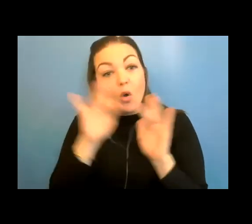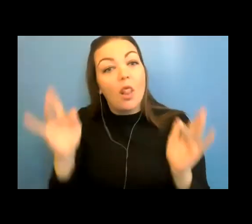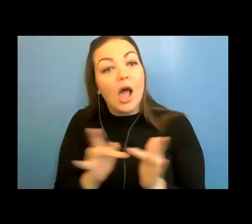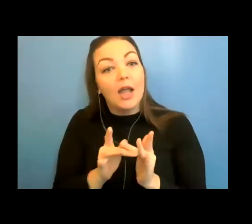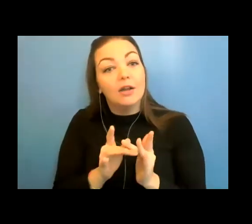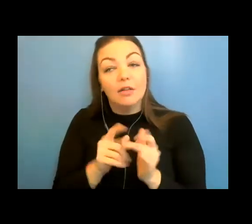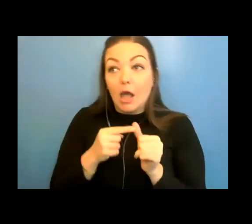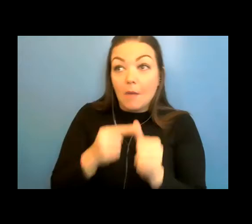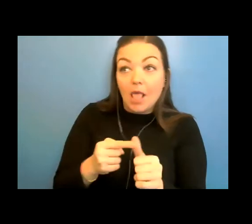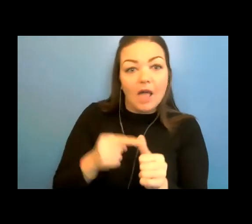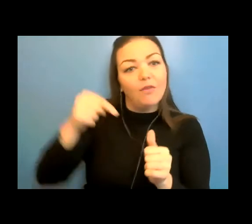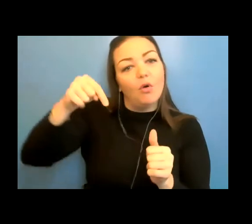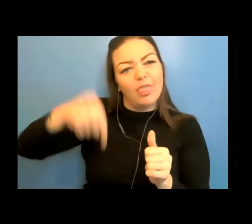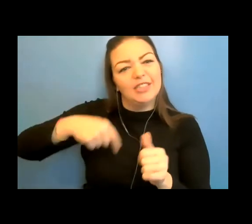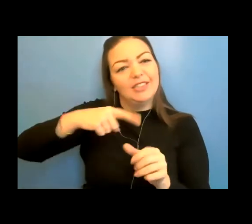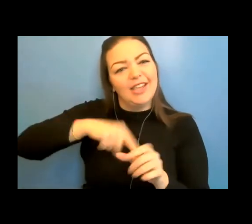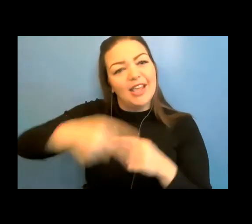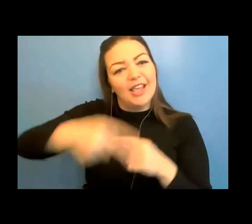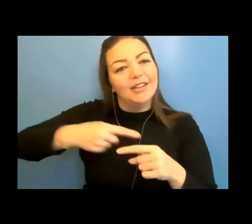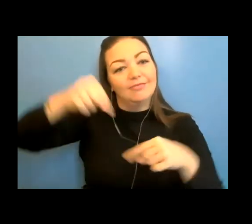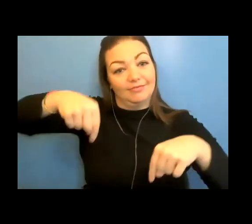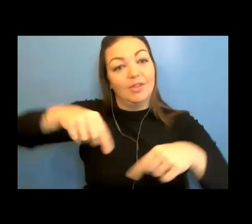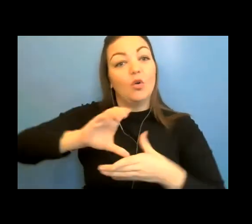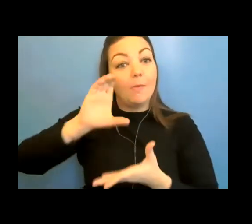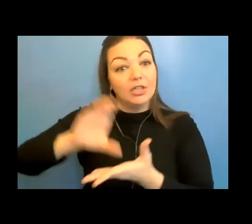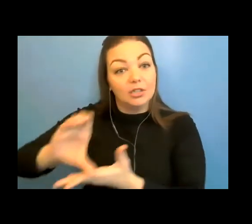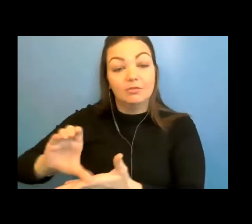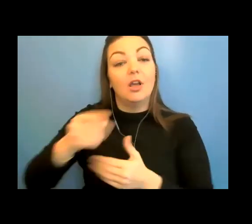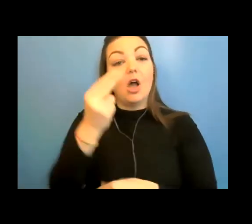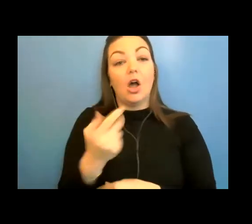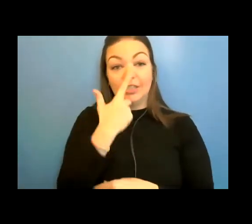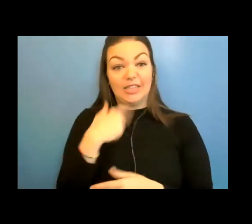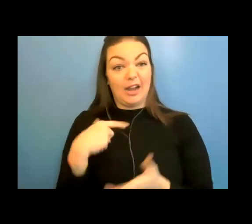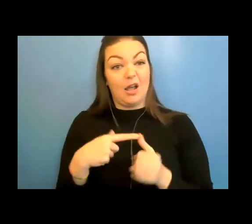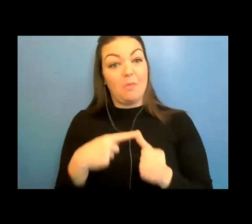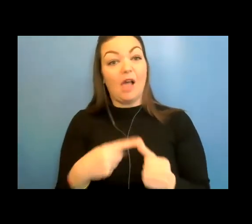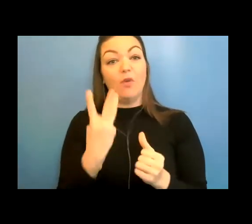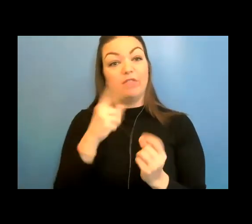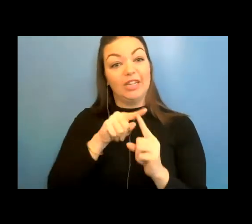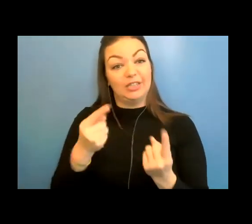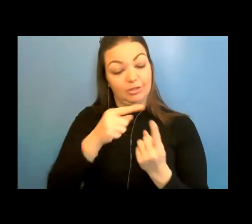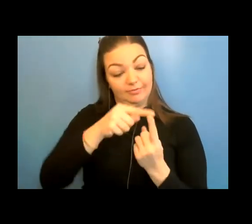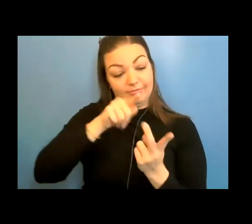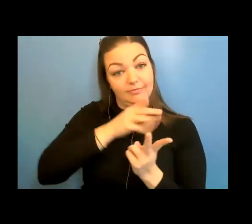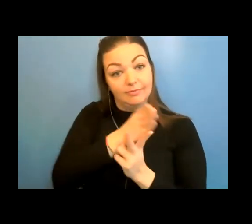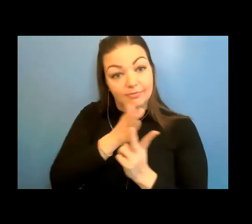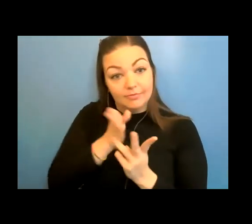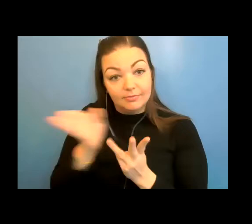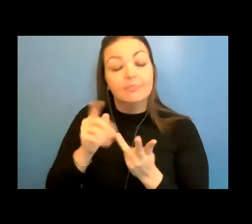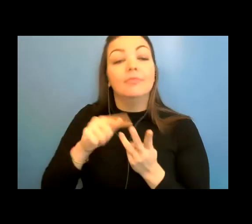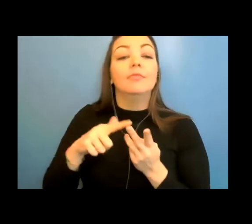this round of commissions. Artists could apply for three different strands: Emerging Artist